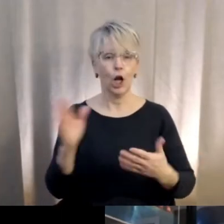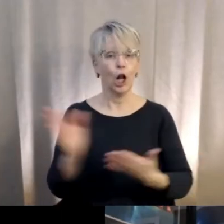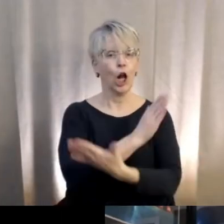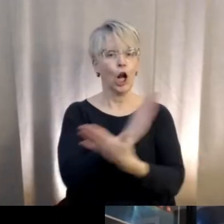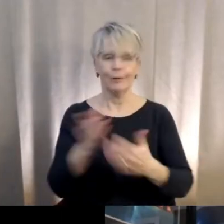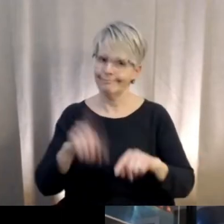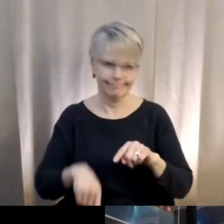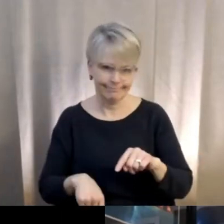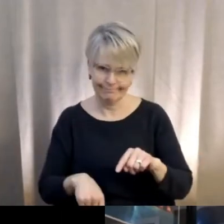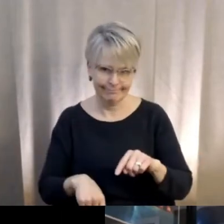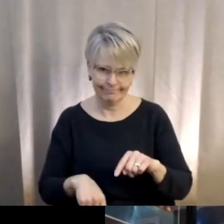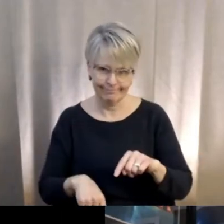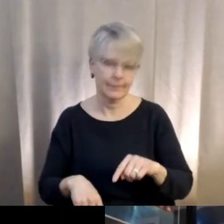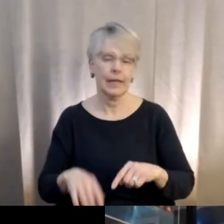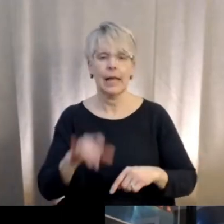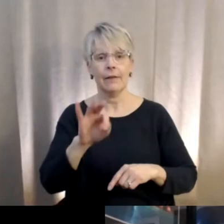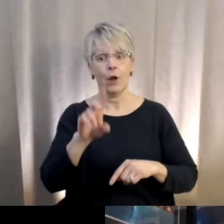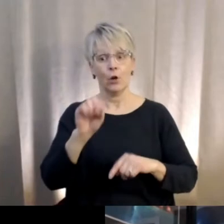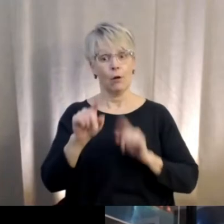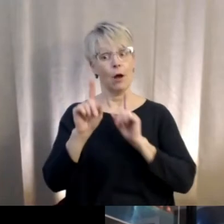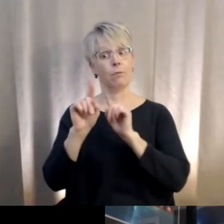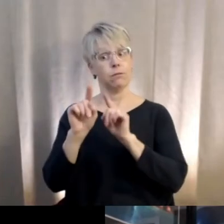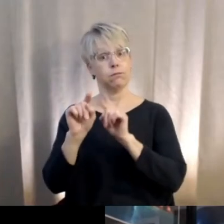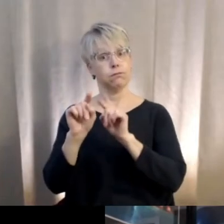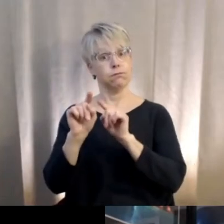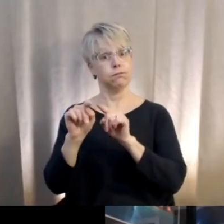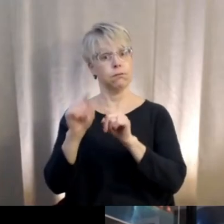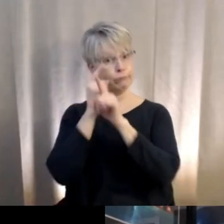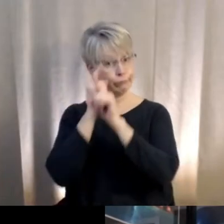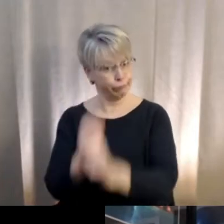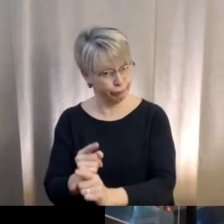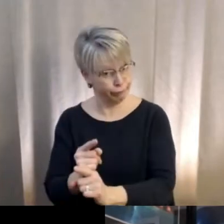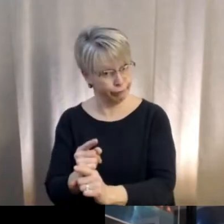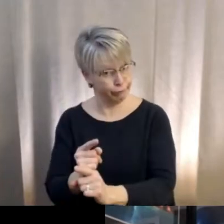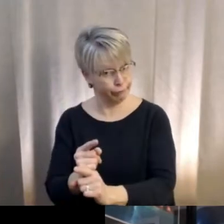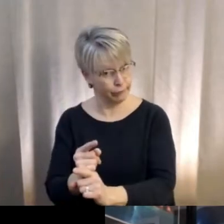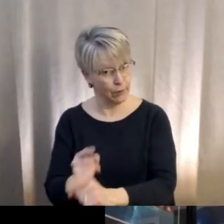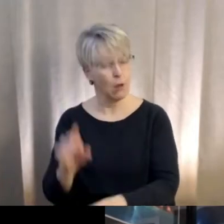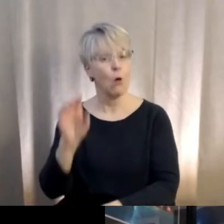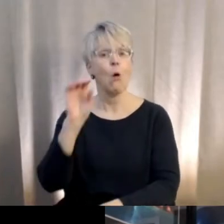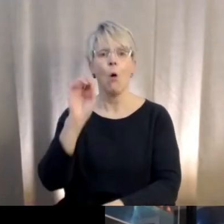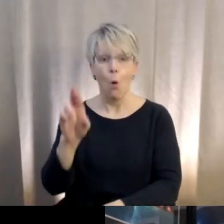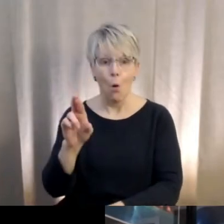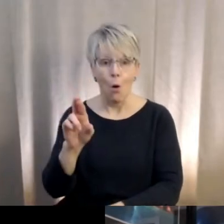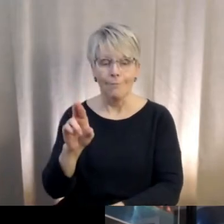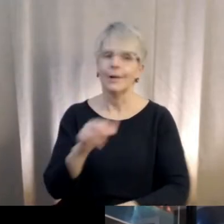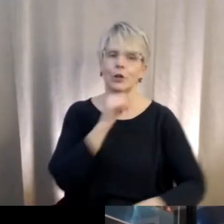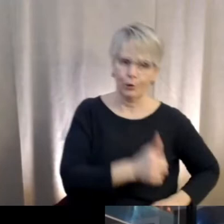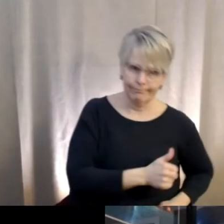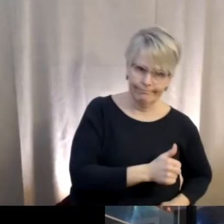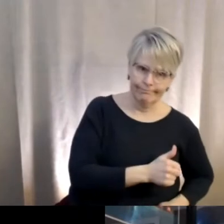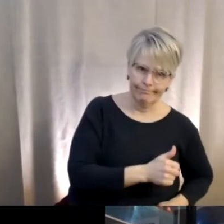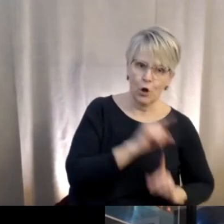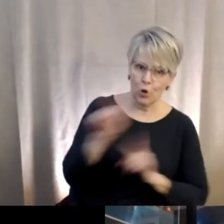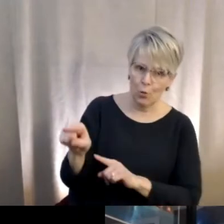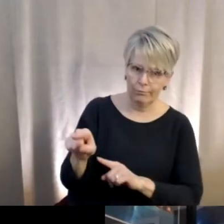the dog consistently goes with the child to places like that. Or it doesn't, because it's